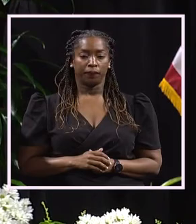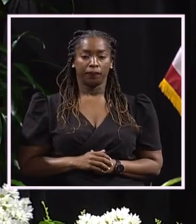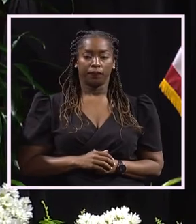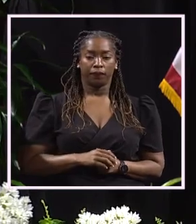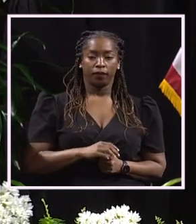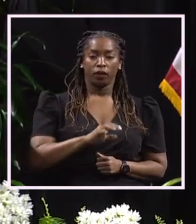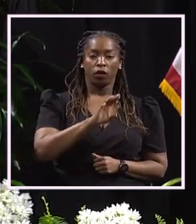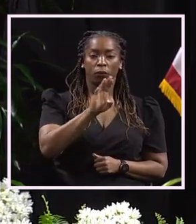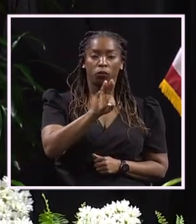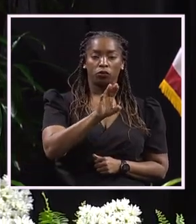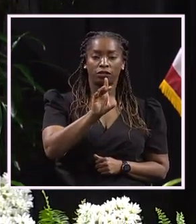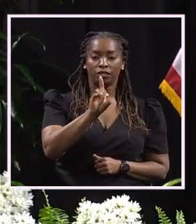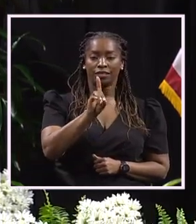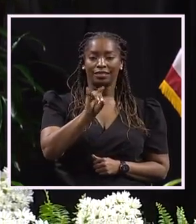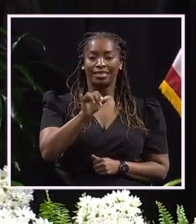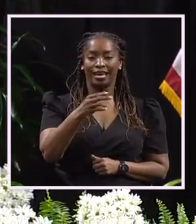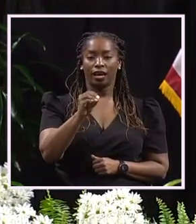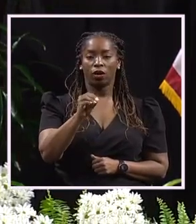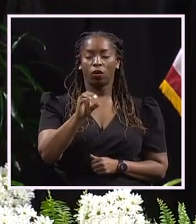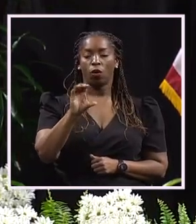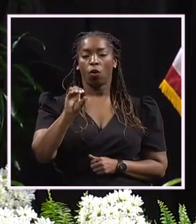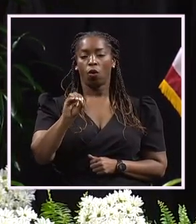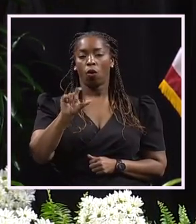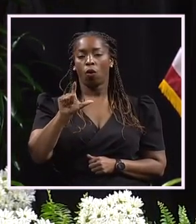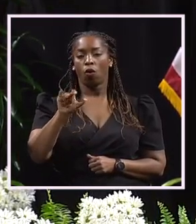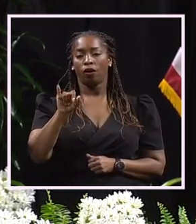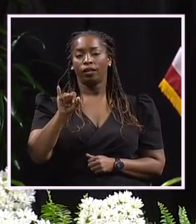Cruz Diego Olivares.